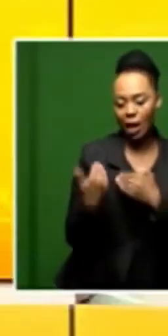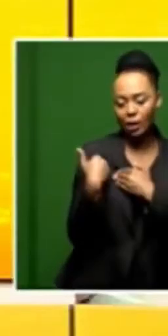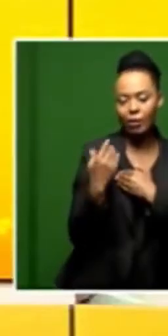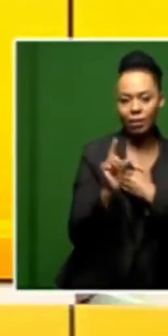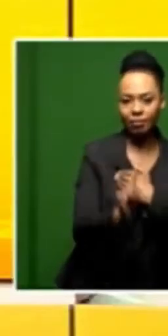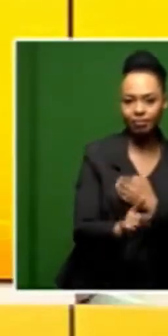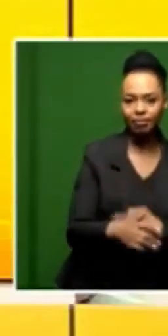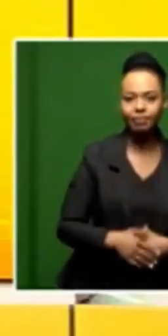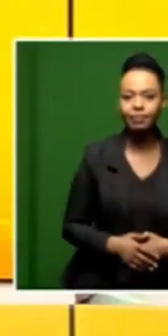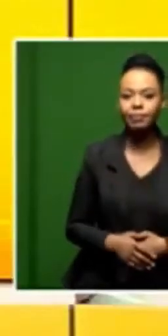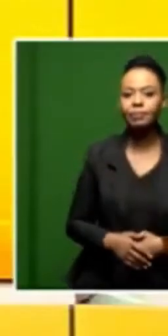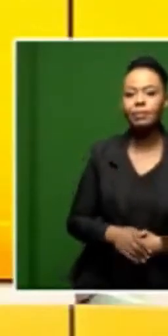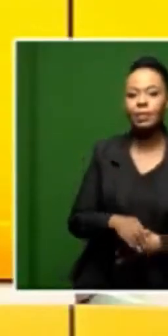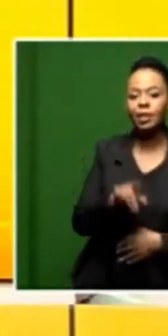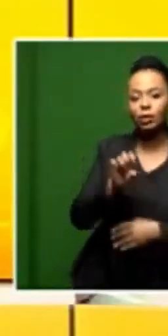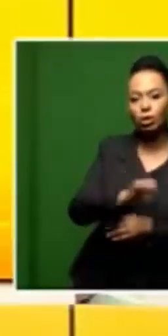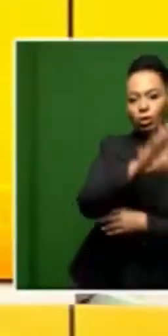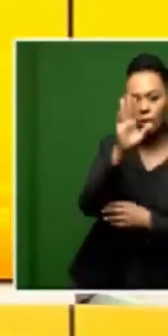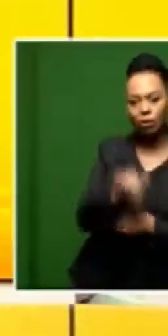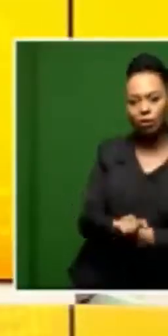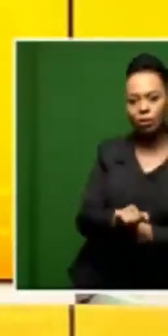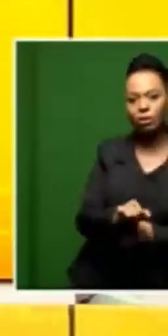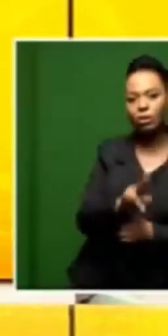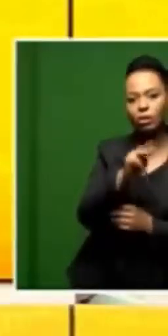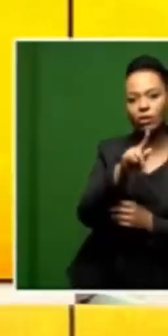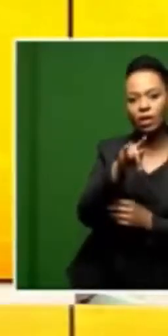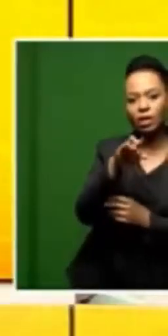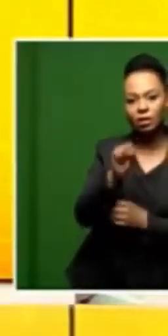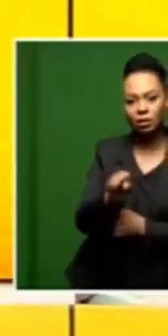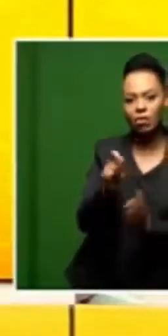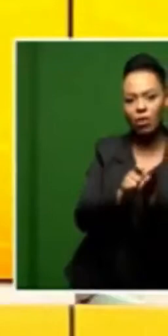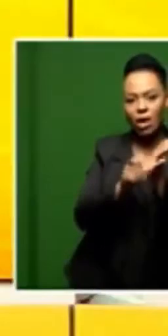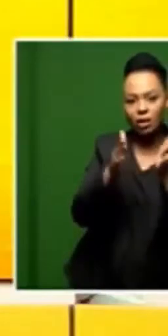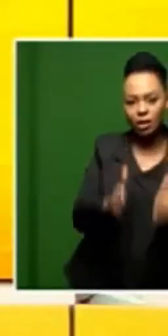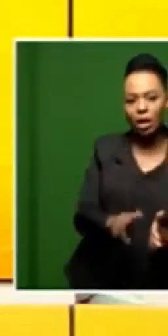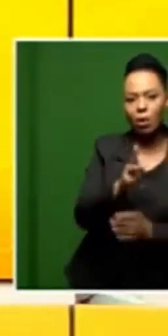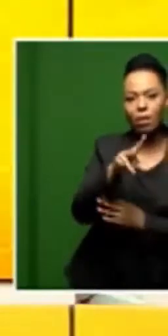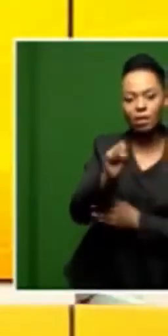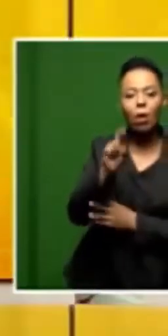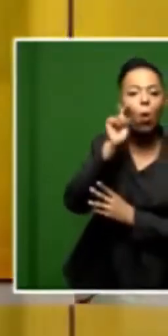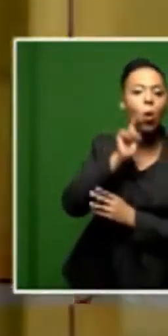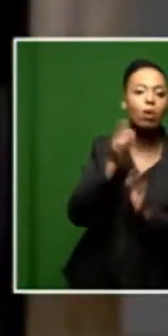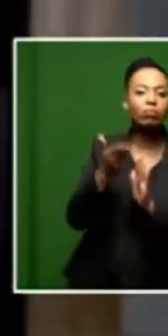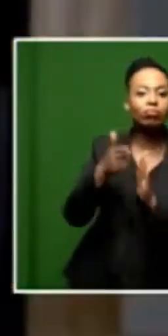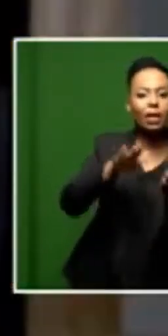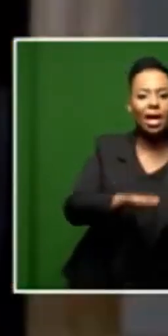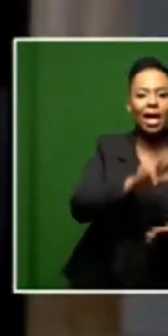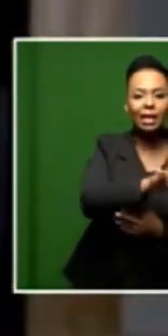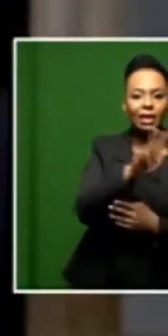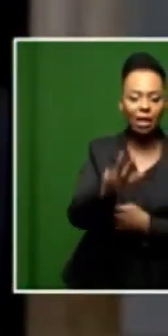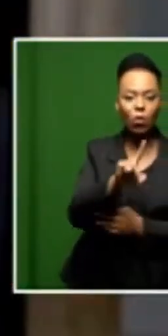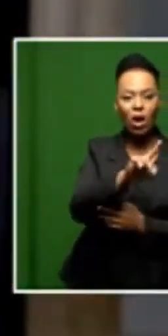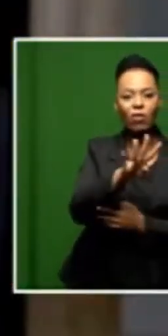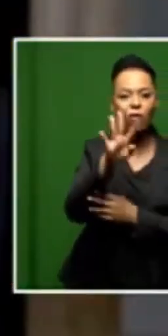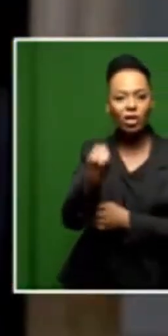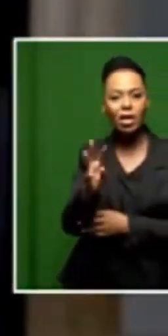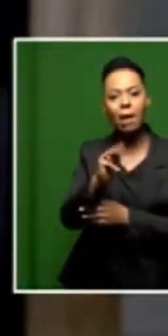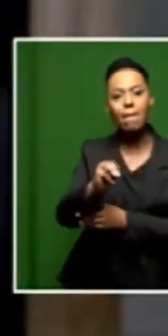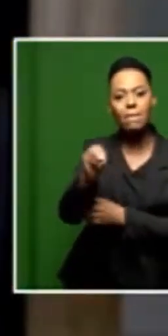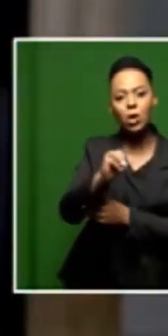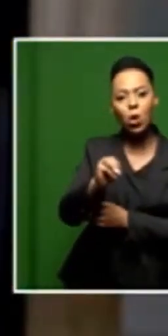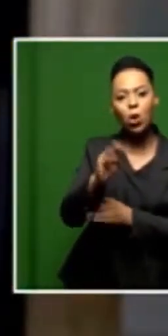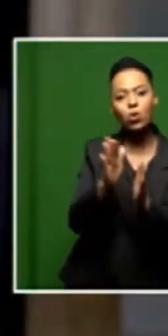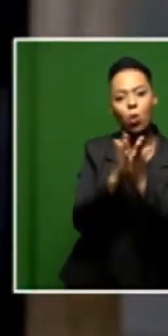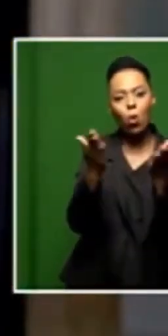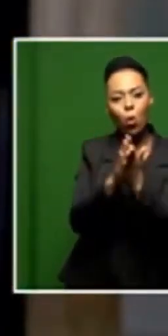South African novelist Wilbur Smith has died at the age of 88. More than 140 million copies of some 49